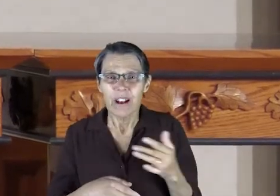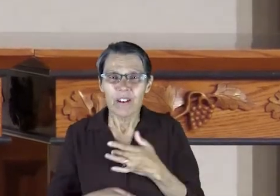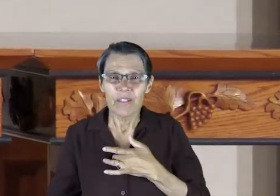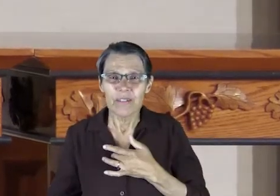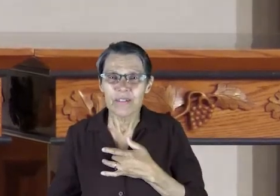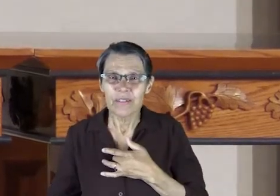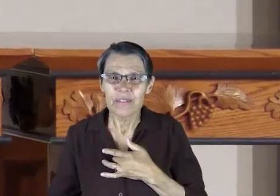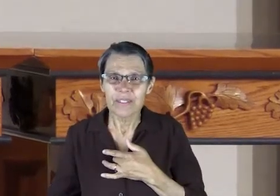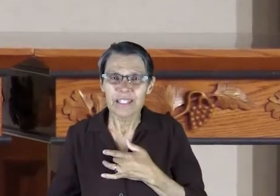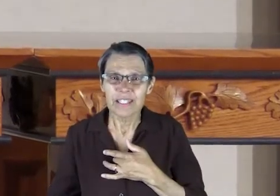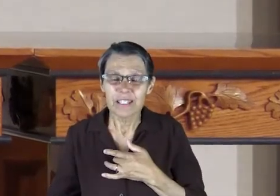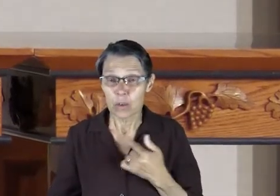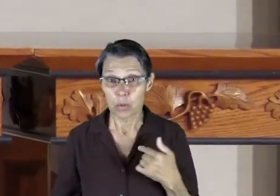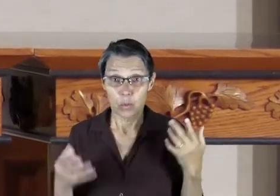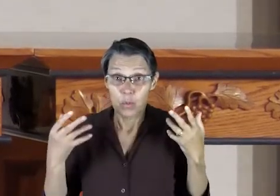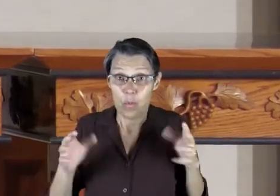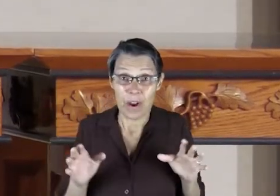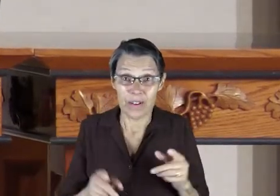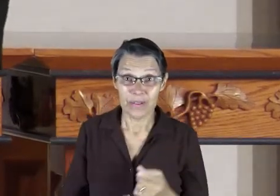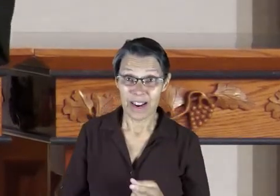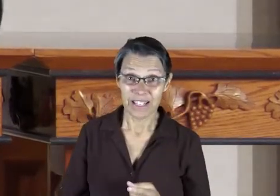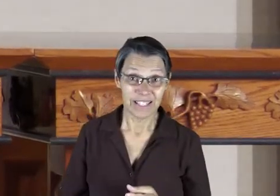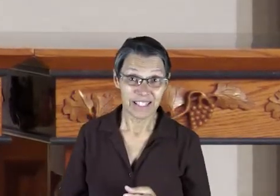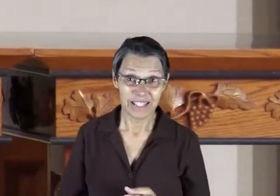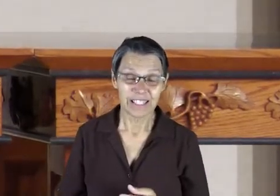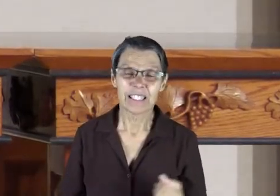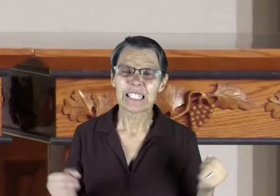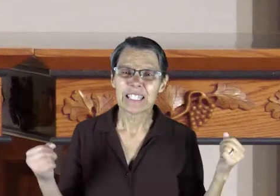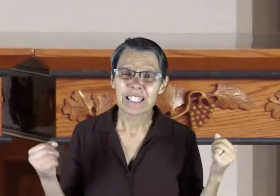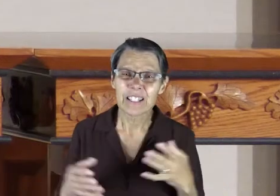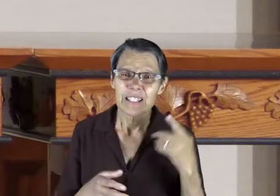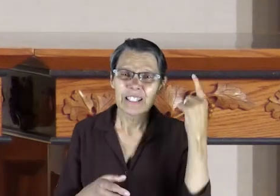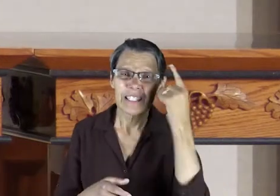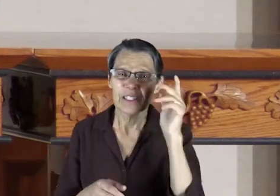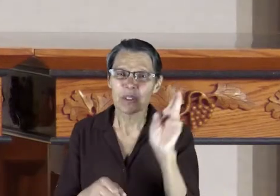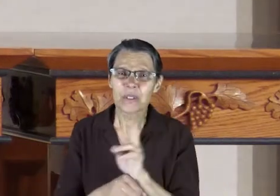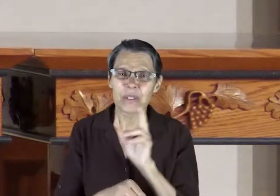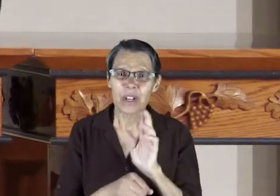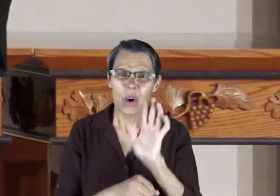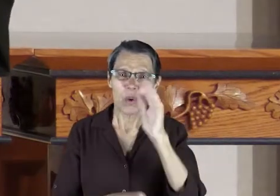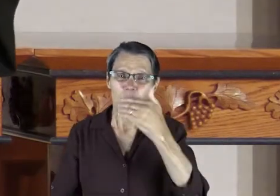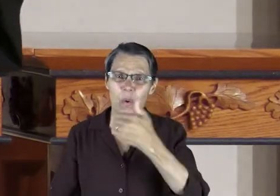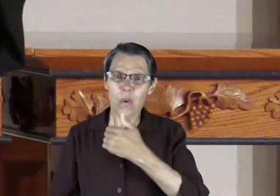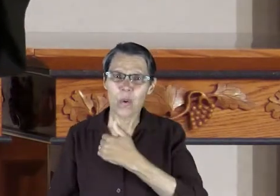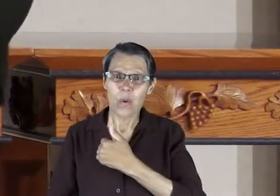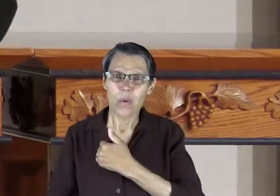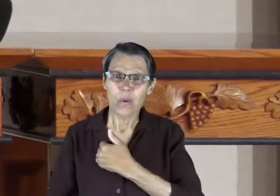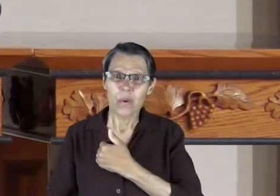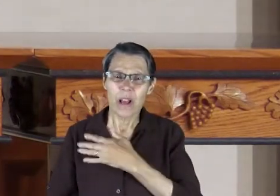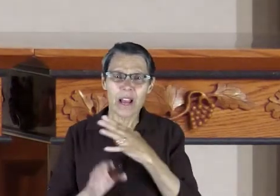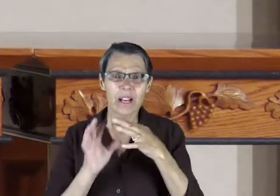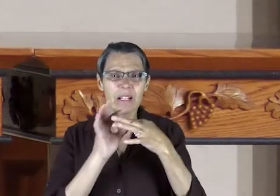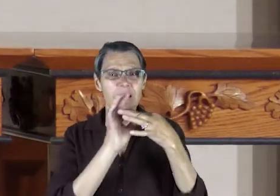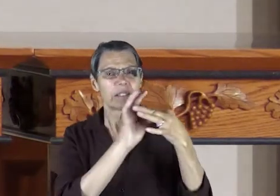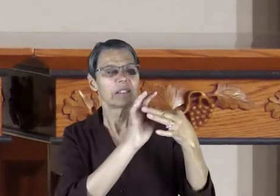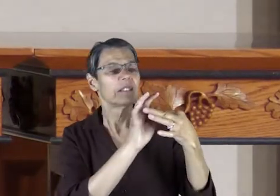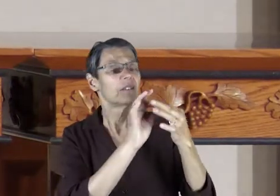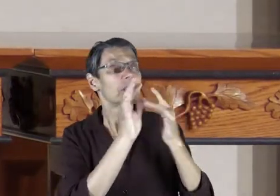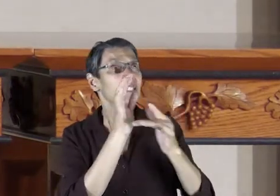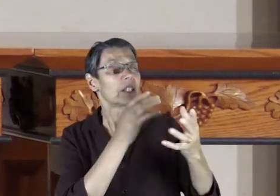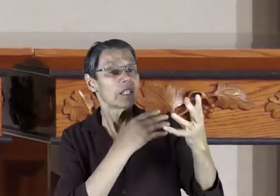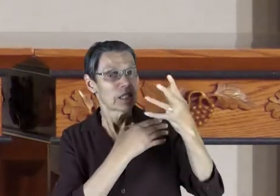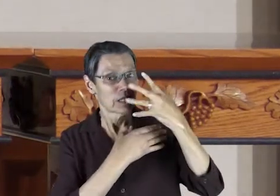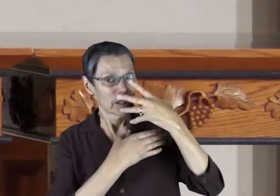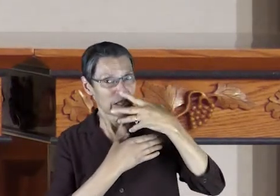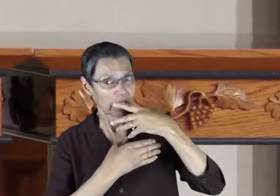depths of your soul. But we don't want to do that, do we? Because it's scary to think about engaging our soul at a level where Jesus, in